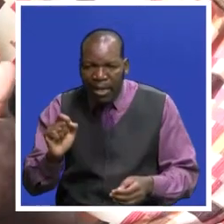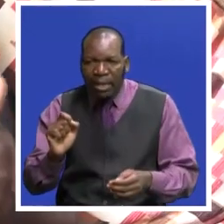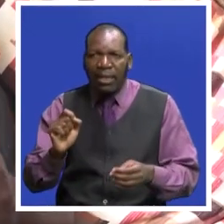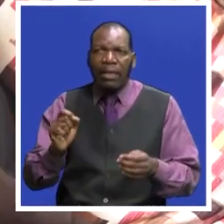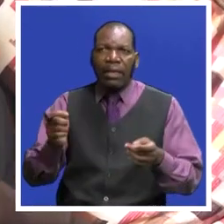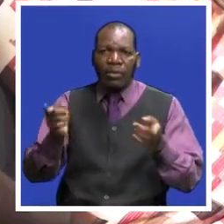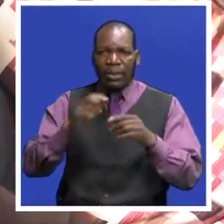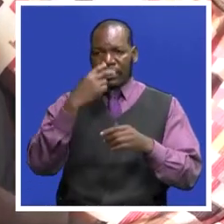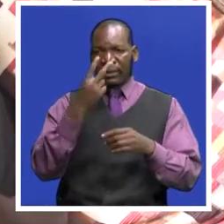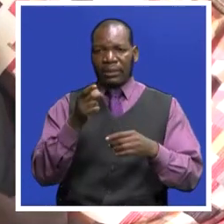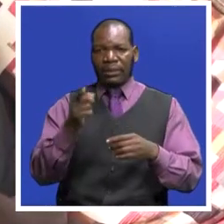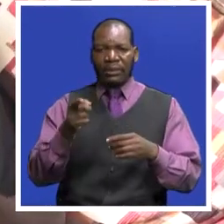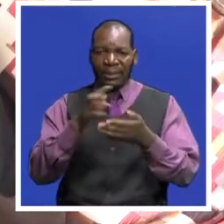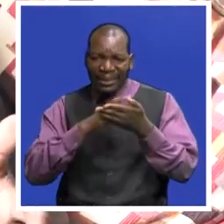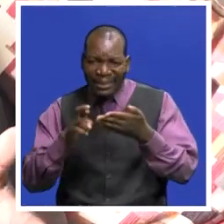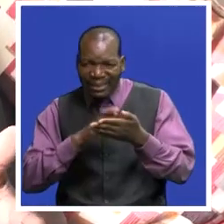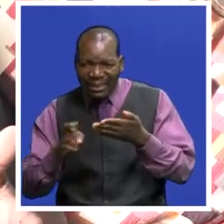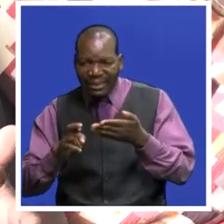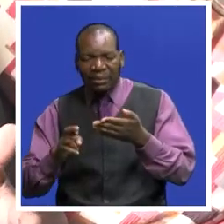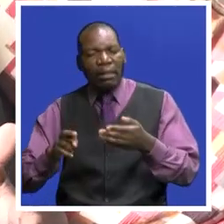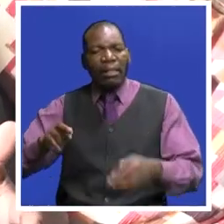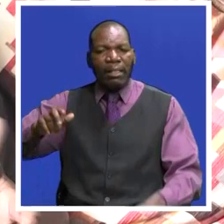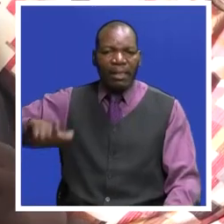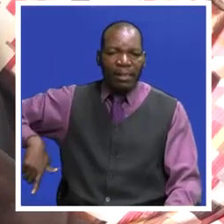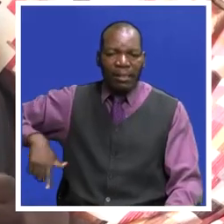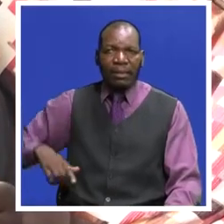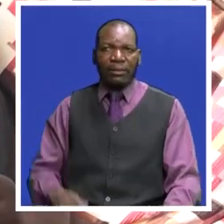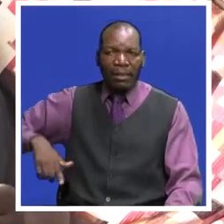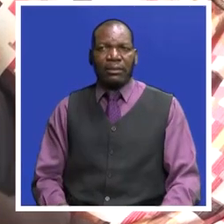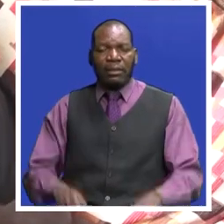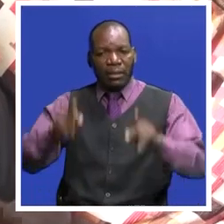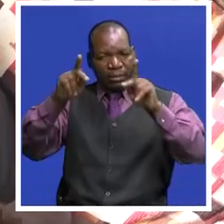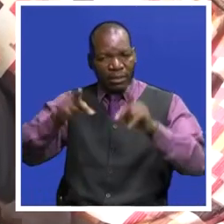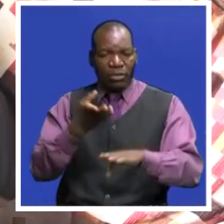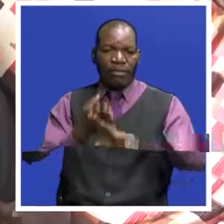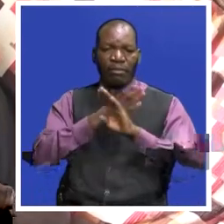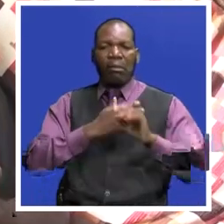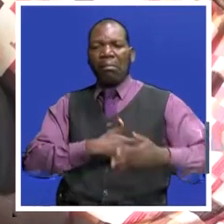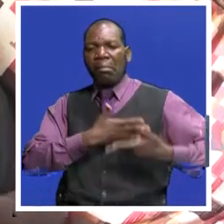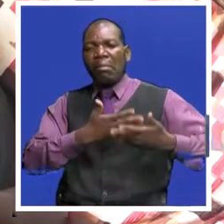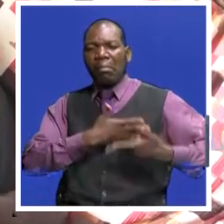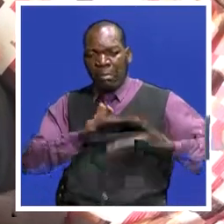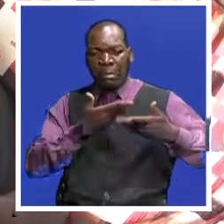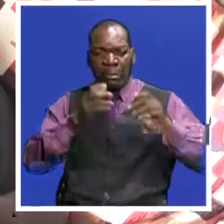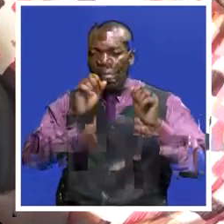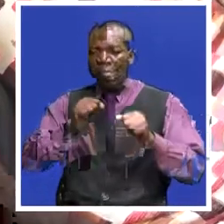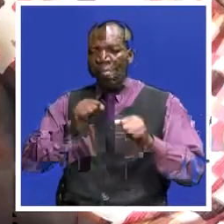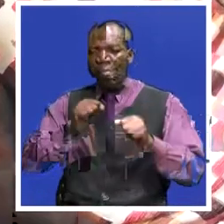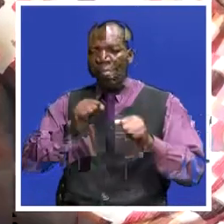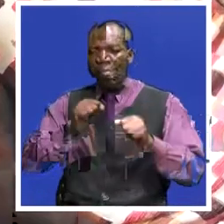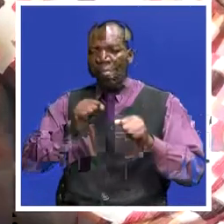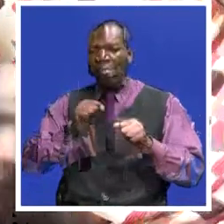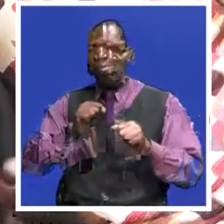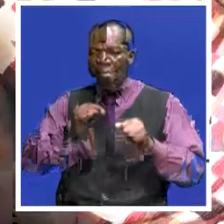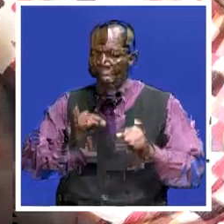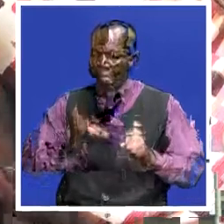the time you see this, you read this, it will be too late. But if the person was telling us, maybe could have worked. What